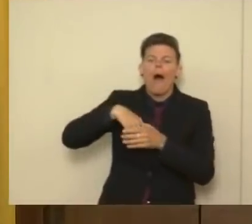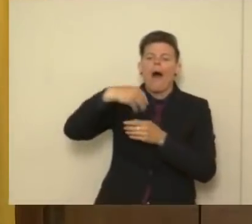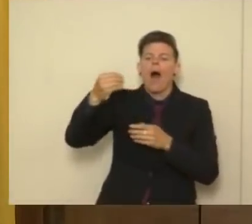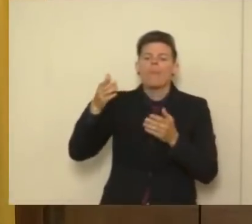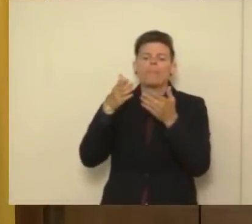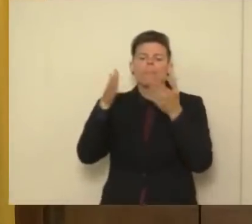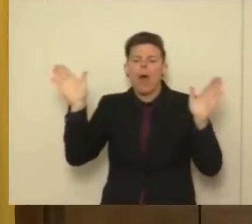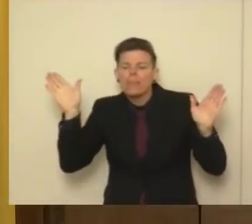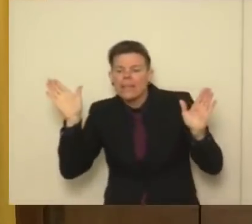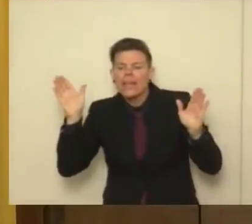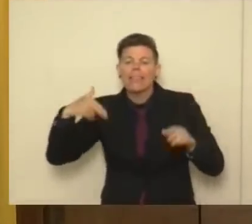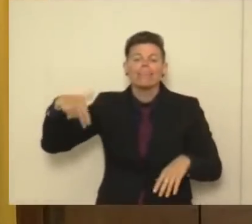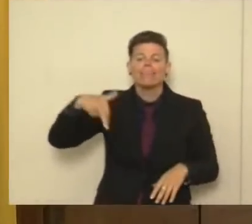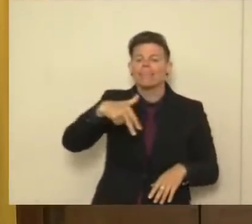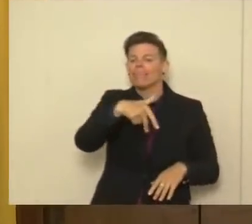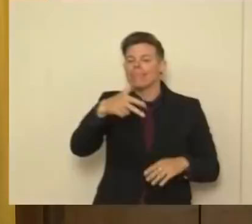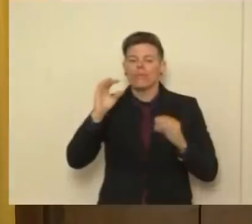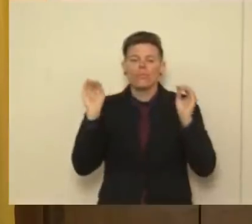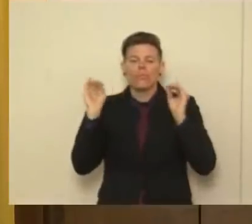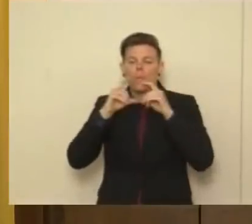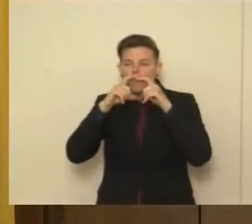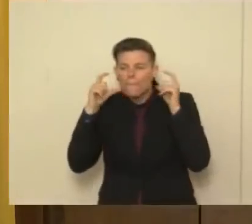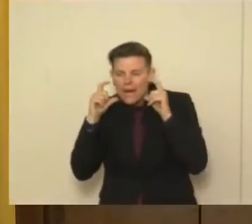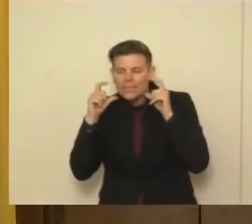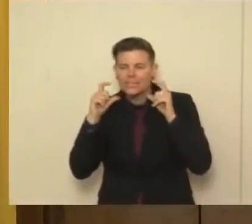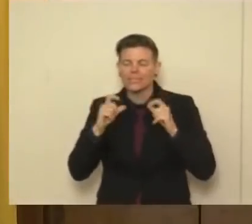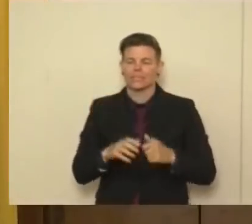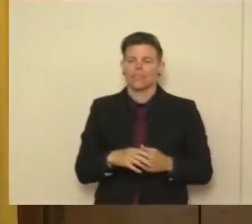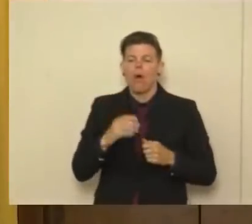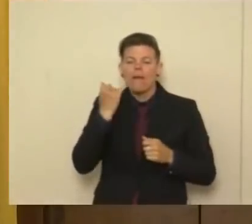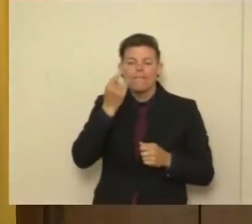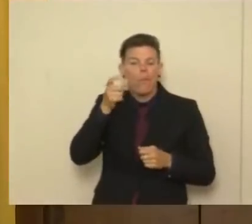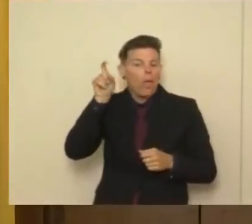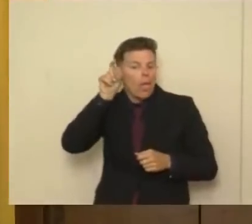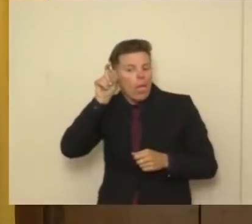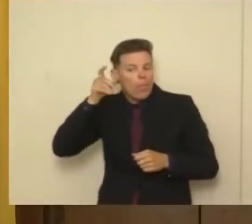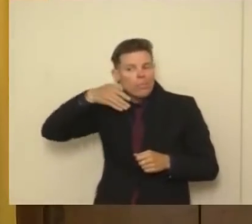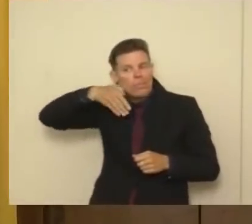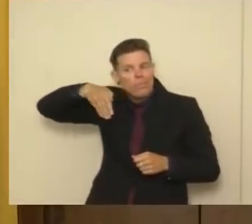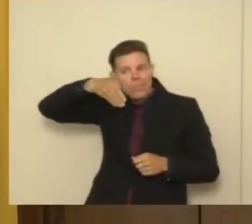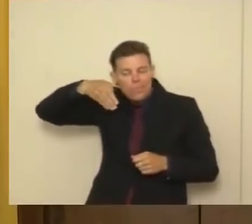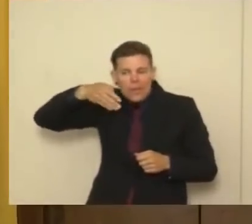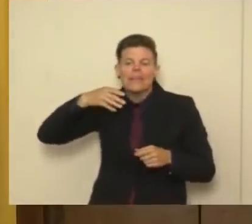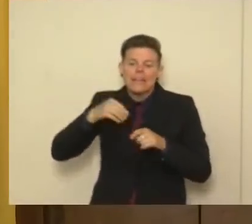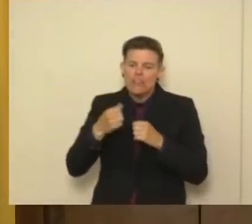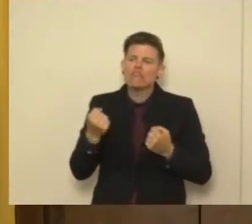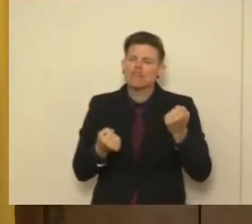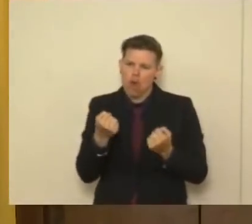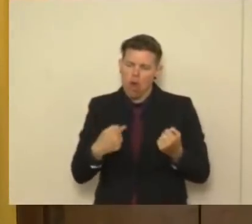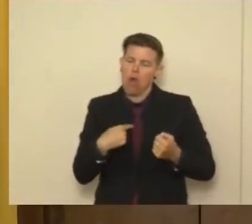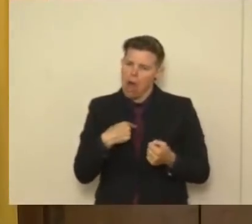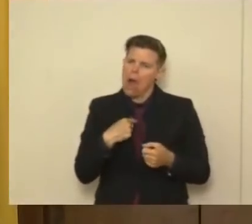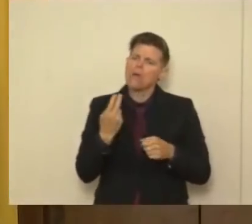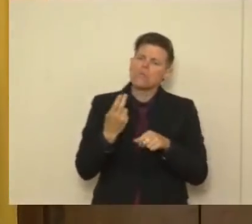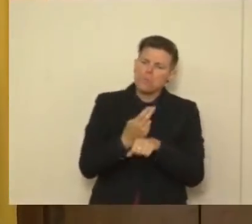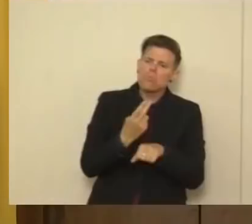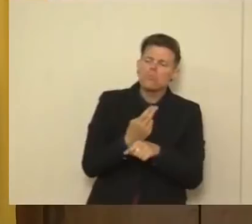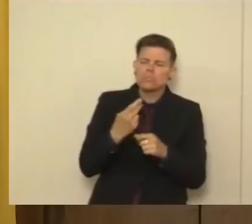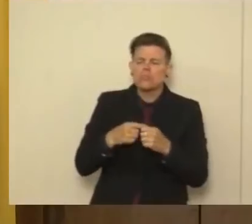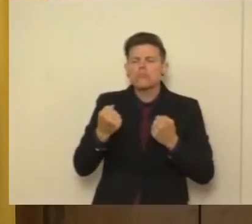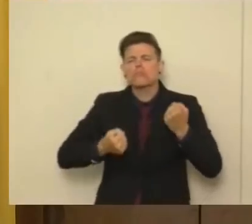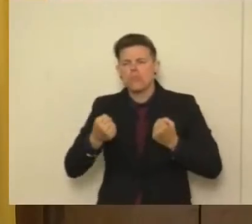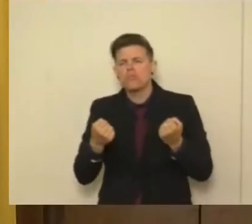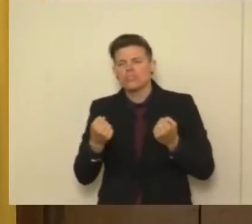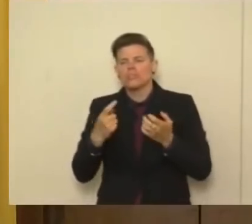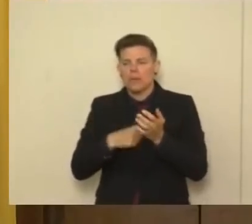Dr. Scrace showed you how he's wearing it like this in the car. I wear mine in the car. I do sometimes. I have been known to take it off in the car